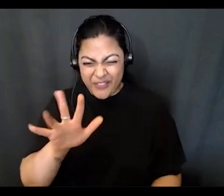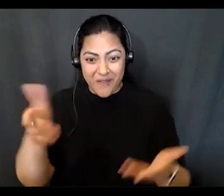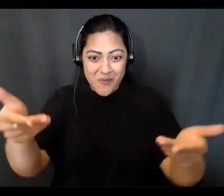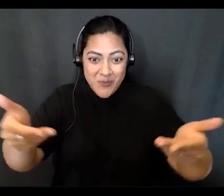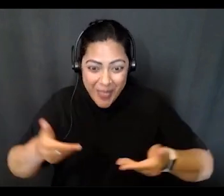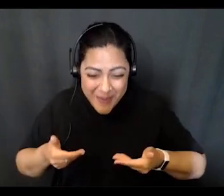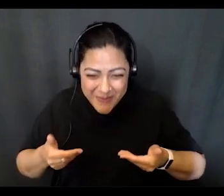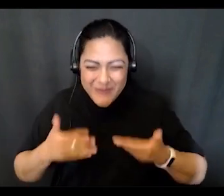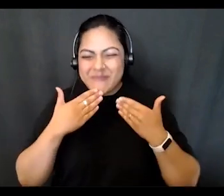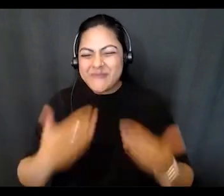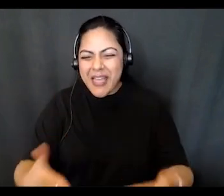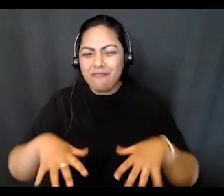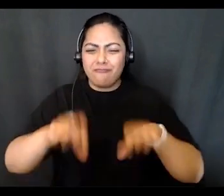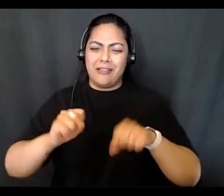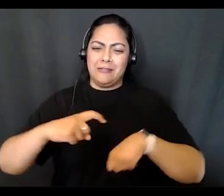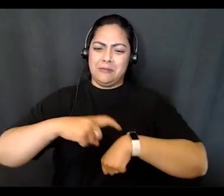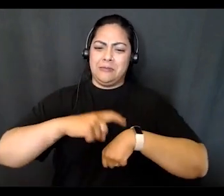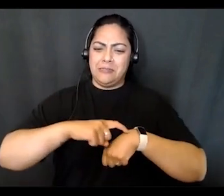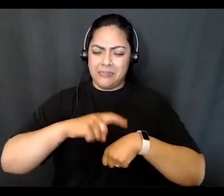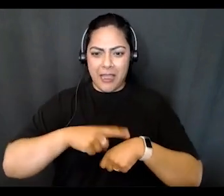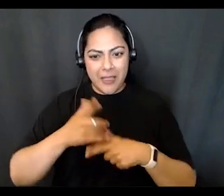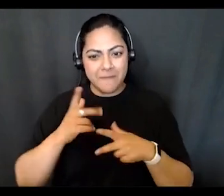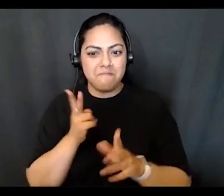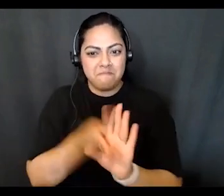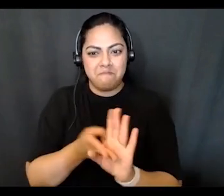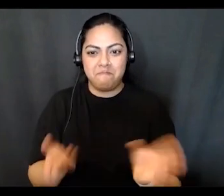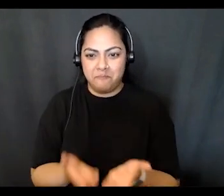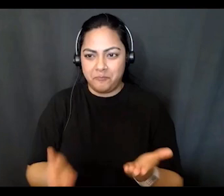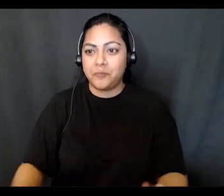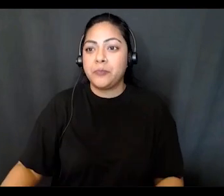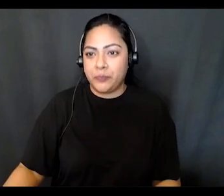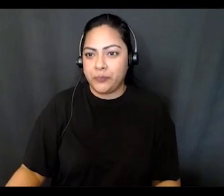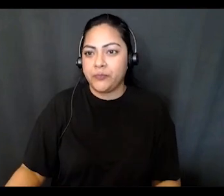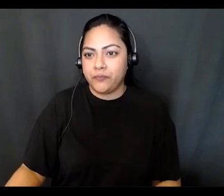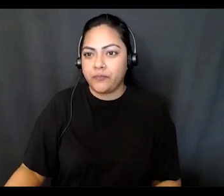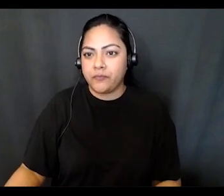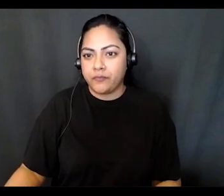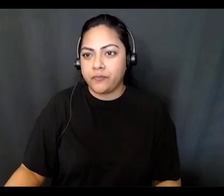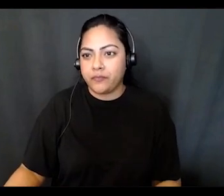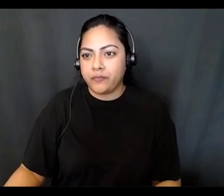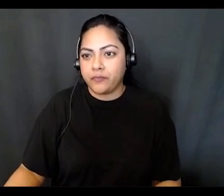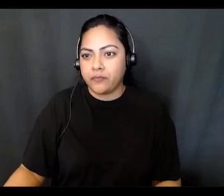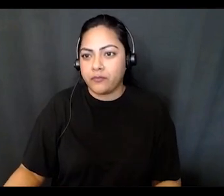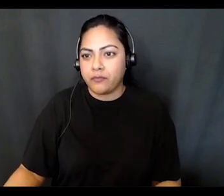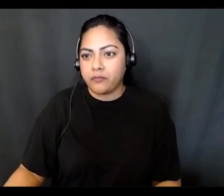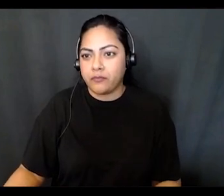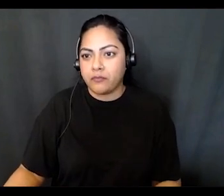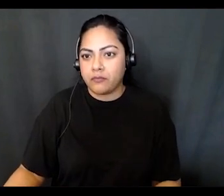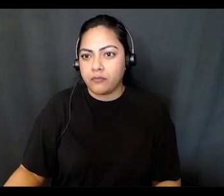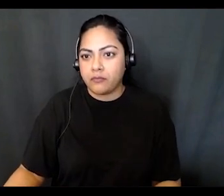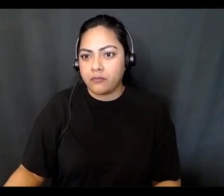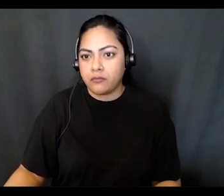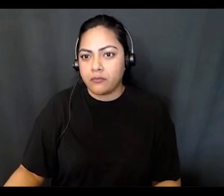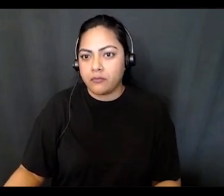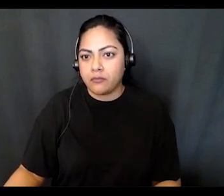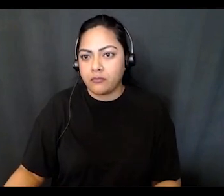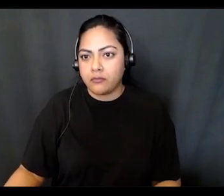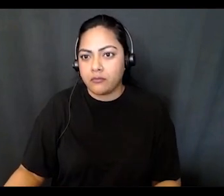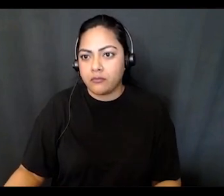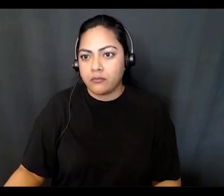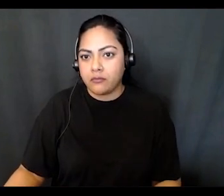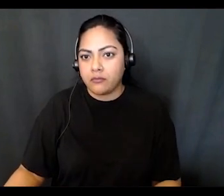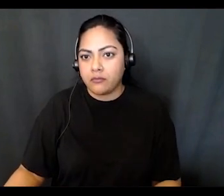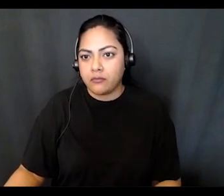online. So thank you for taking the time. Next slide, please. So we're here to discuss